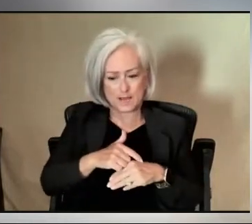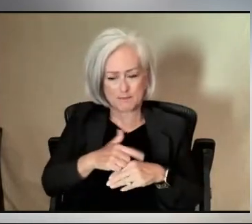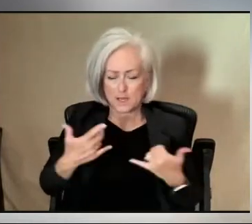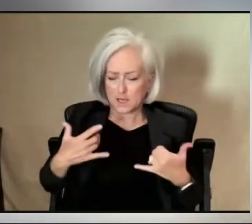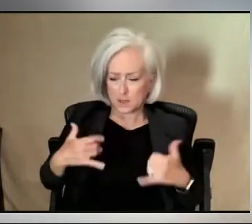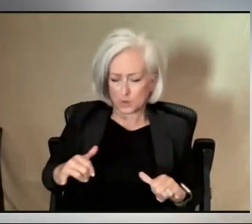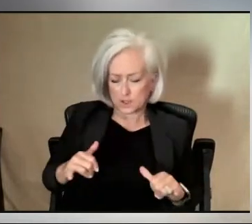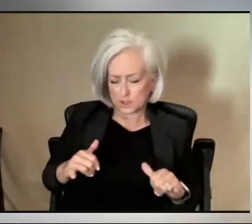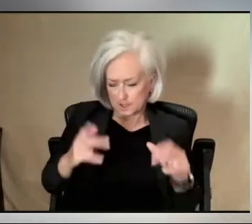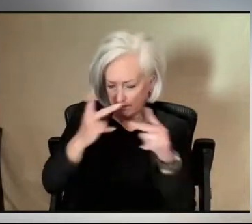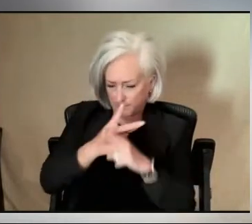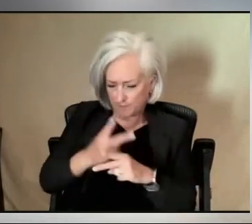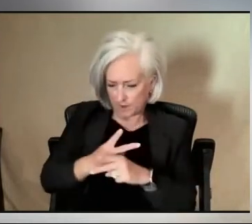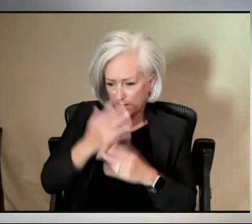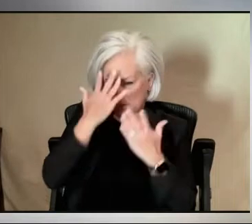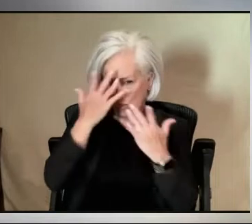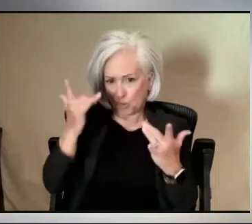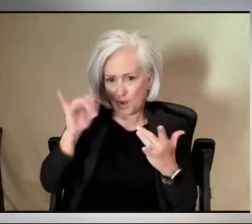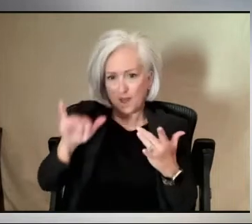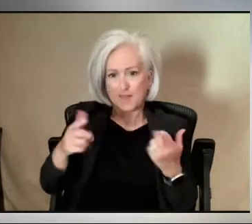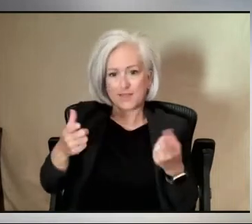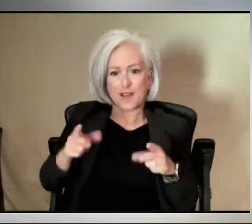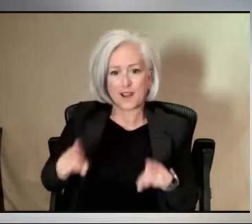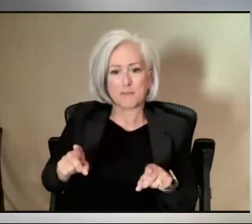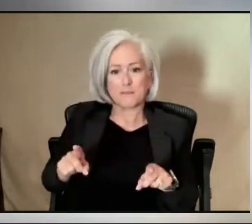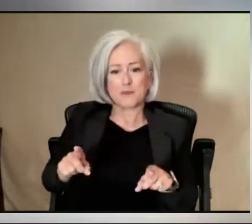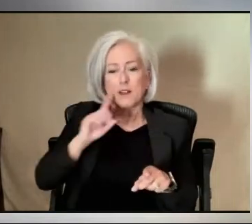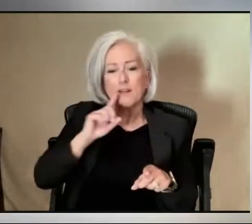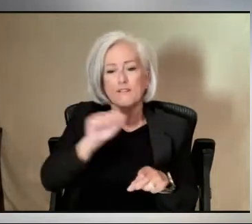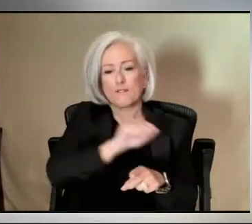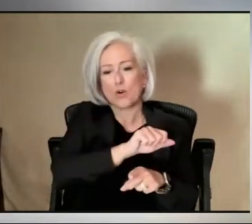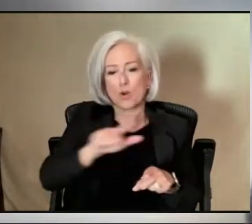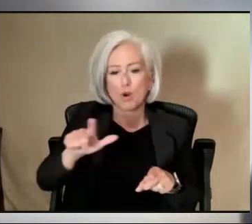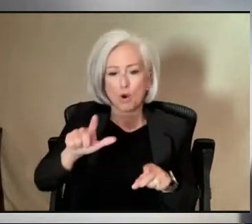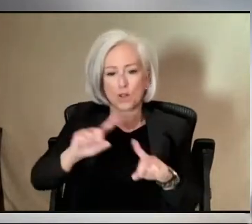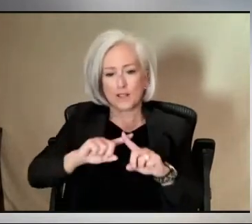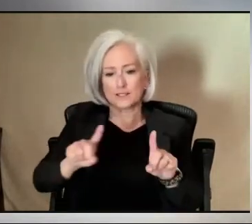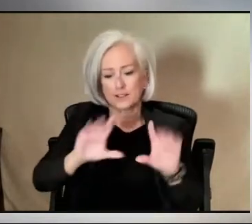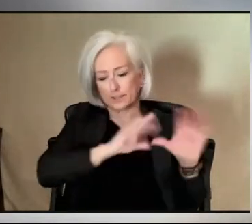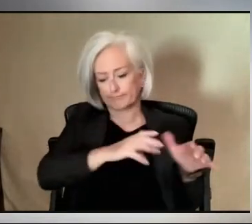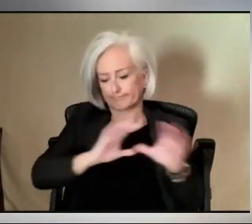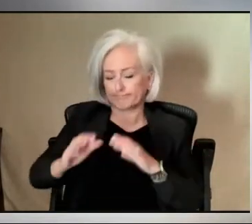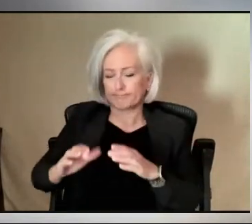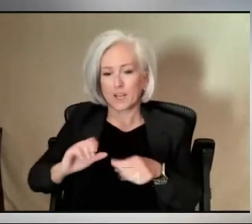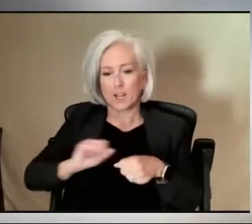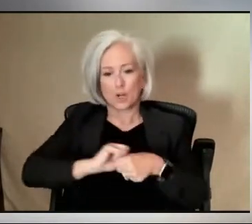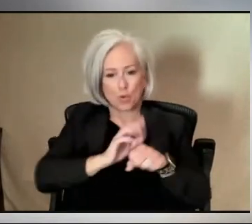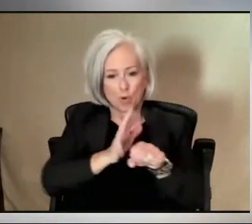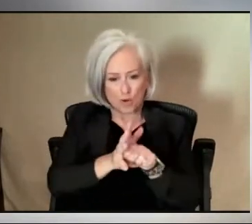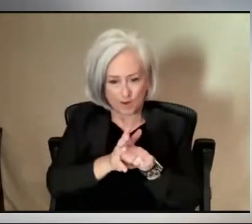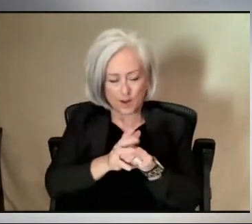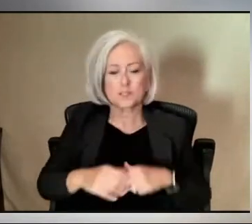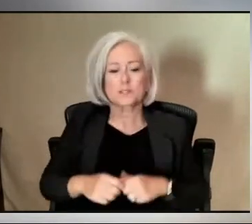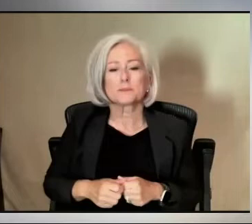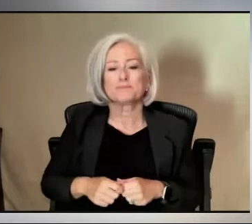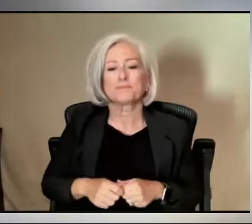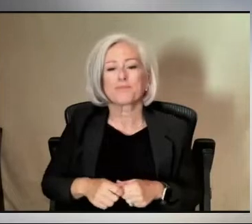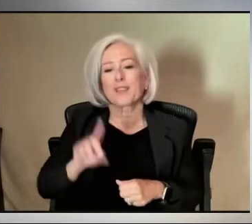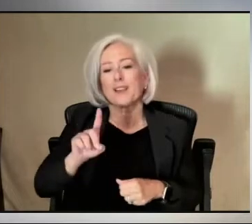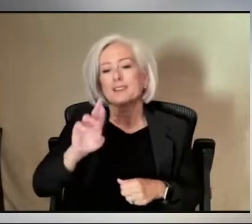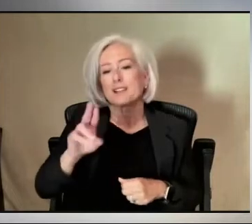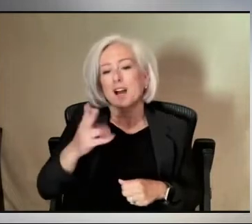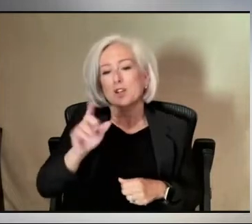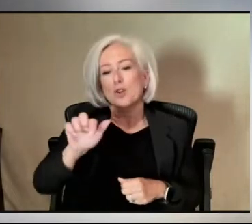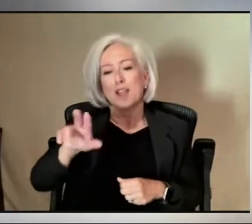with all classes of coronaviruses. Let me just make the point. Dr. Harrison sees it probably more often than I do,